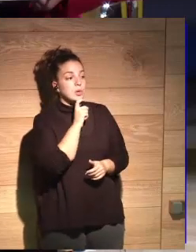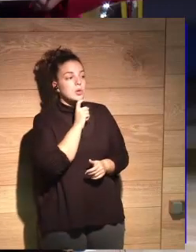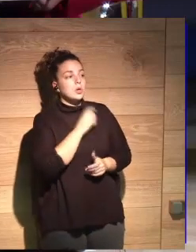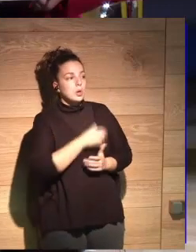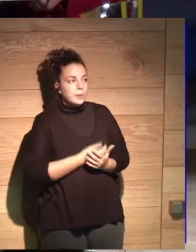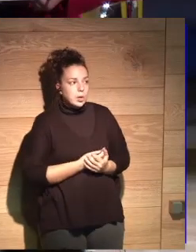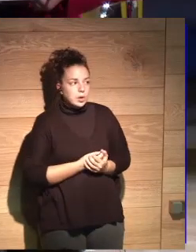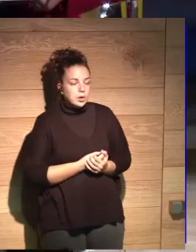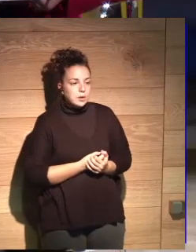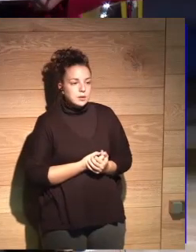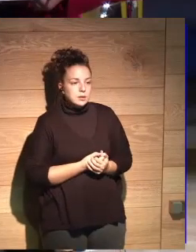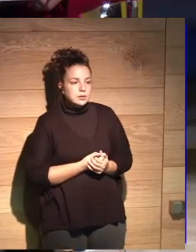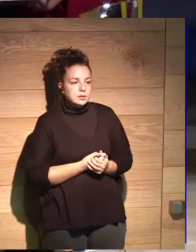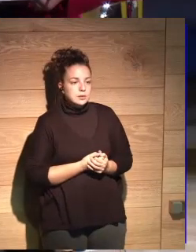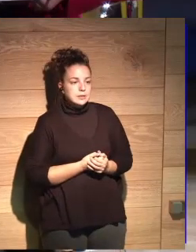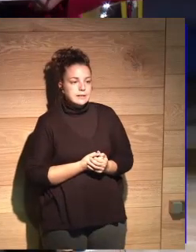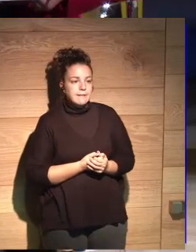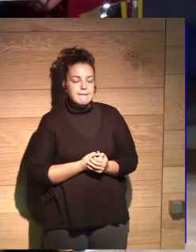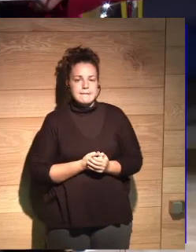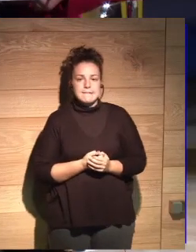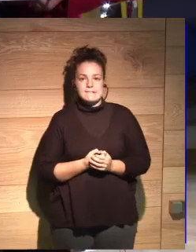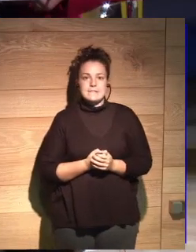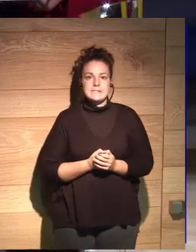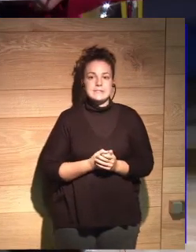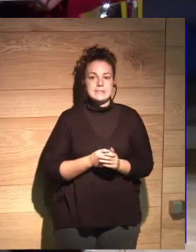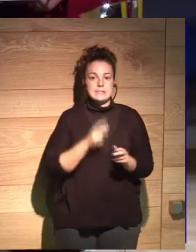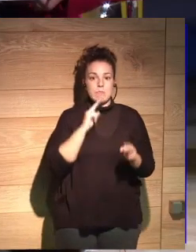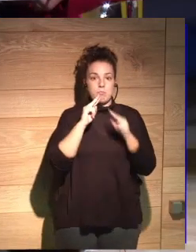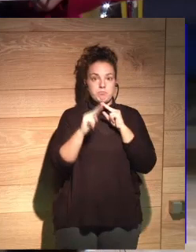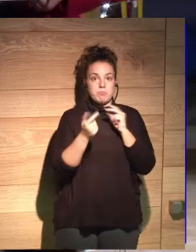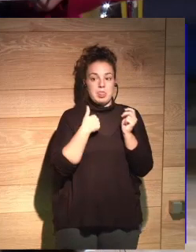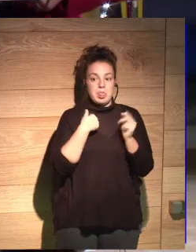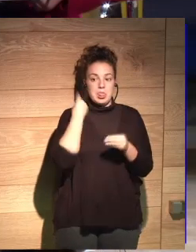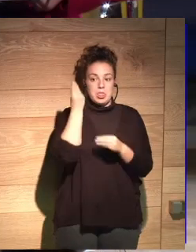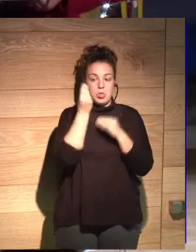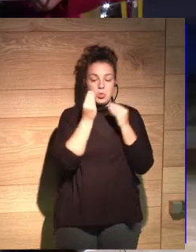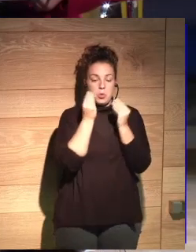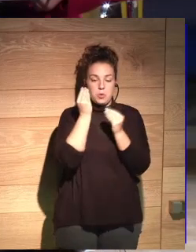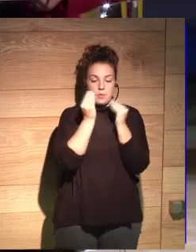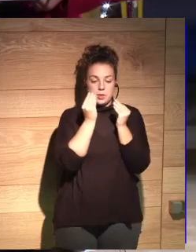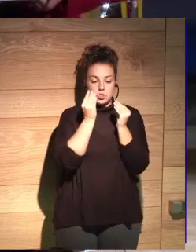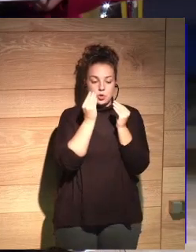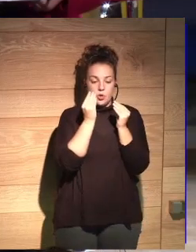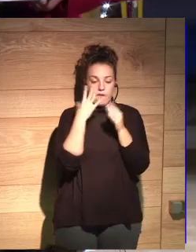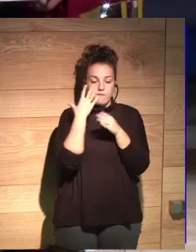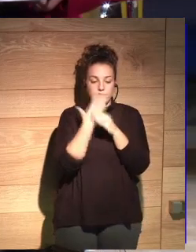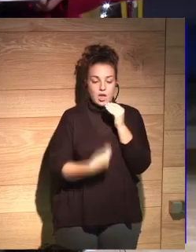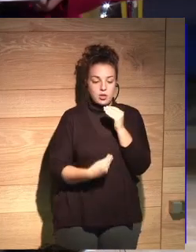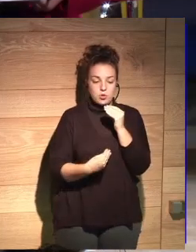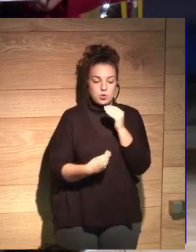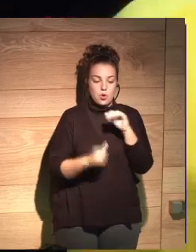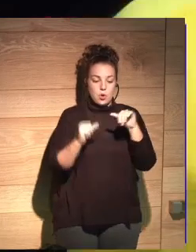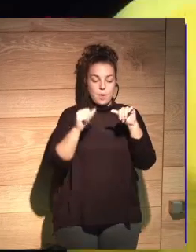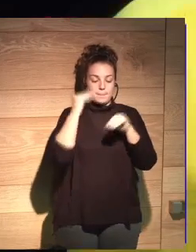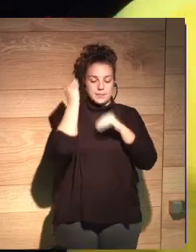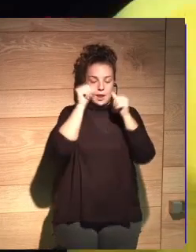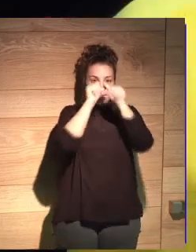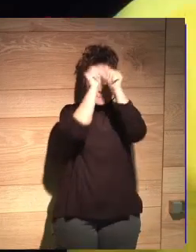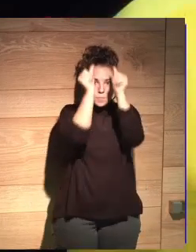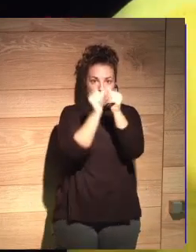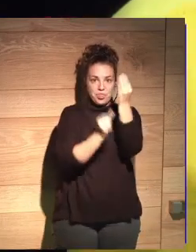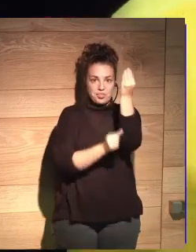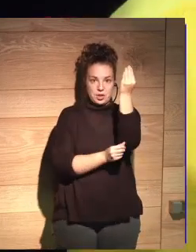I think the mistake is to have a model of a child rather than thinking, what would be good for the child? If